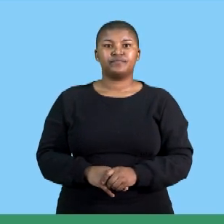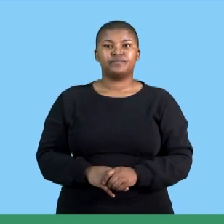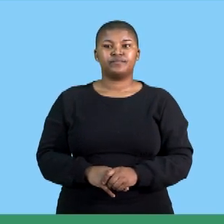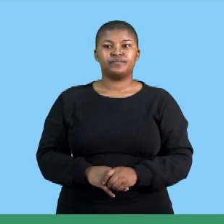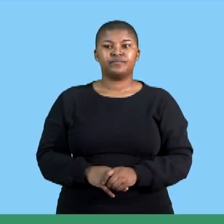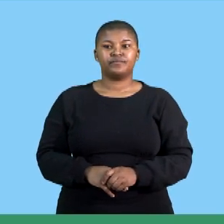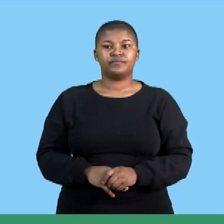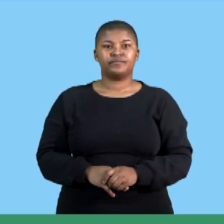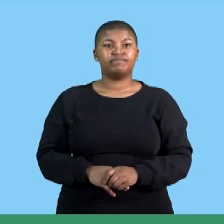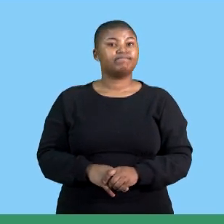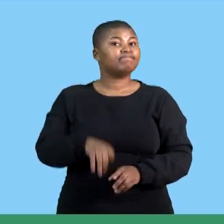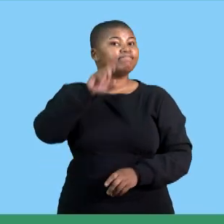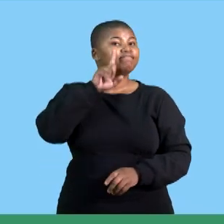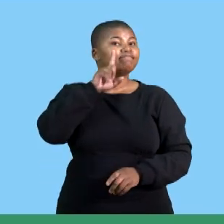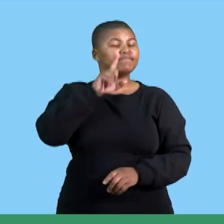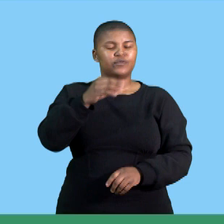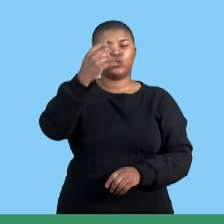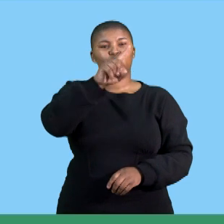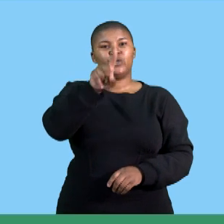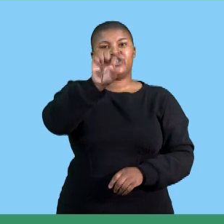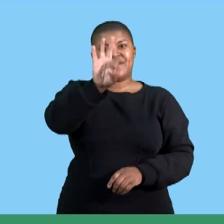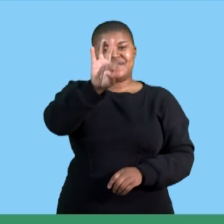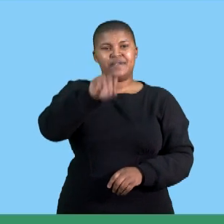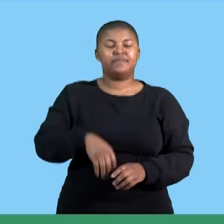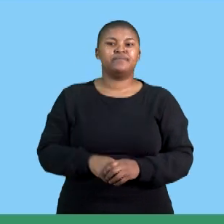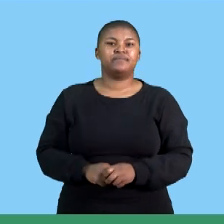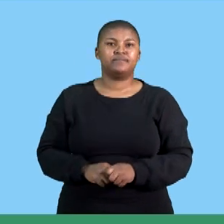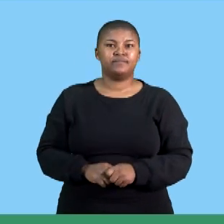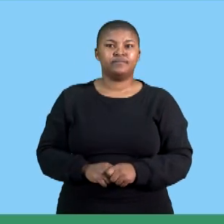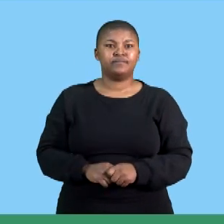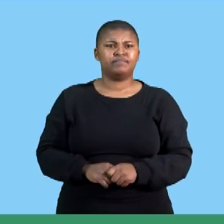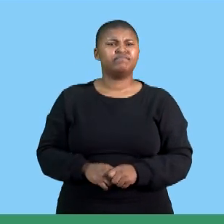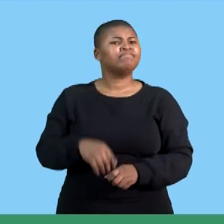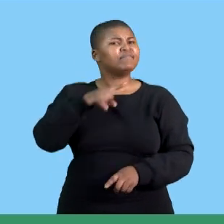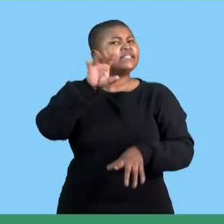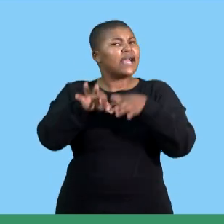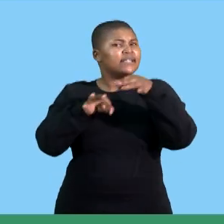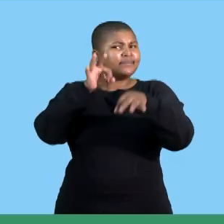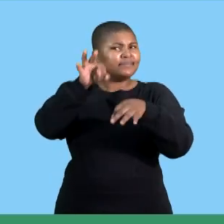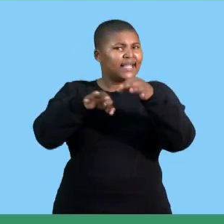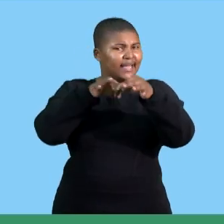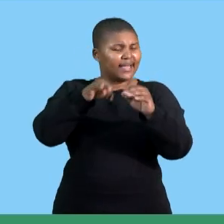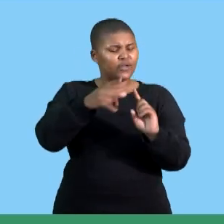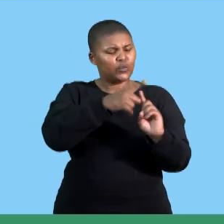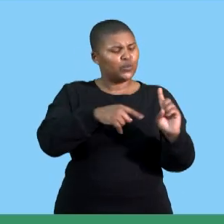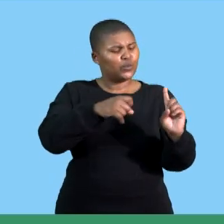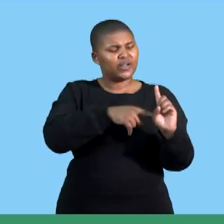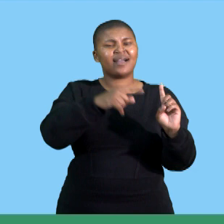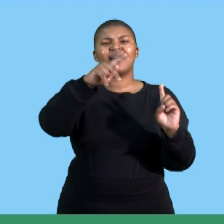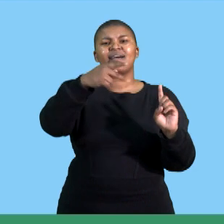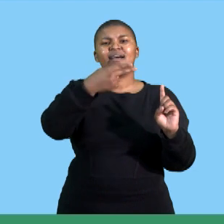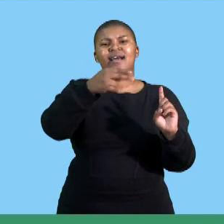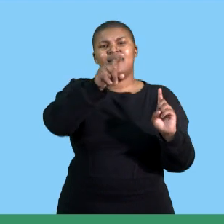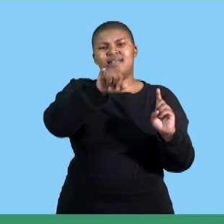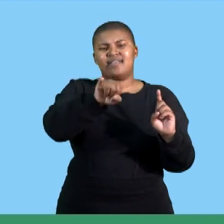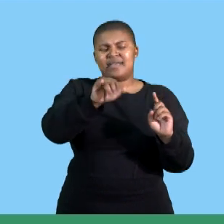Let's then look at the third question. It says, discuss the ways in which Khanyi can manage the